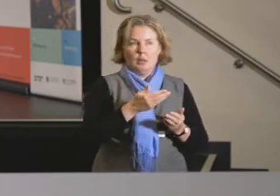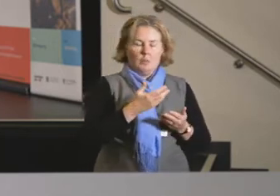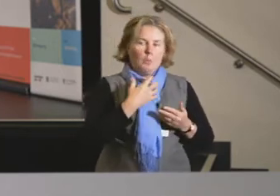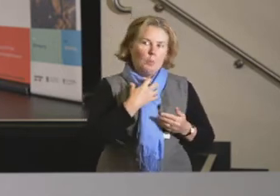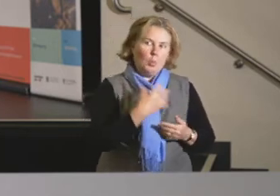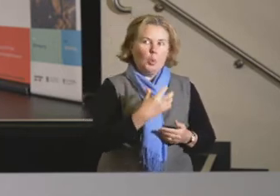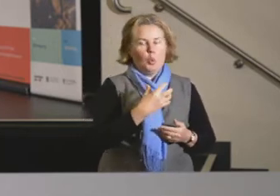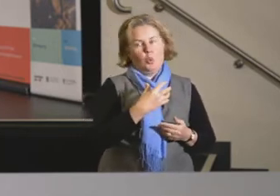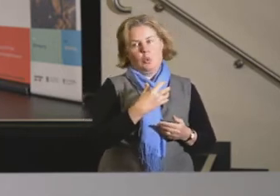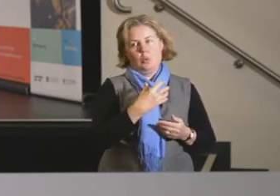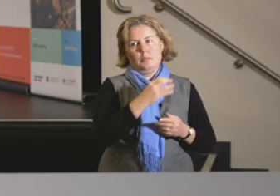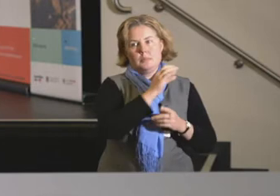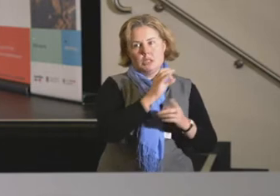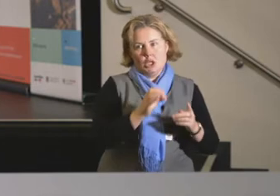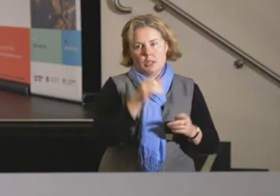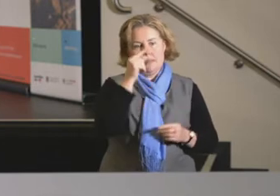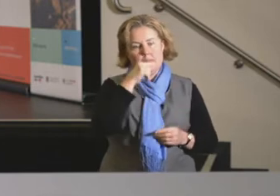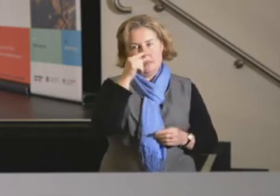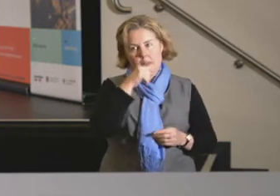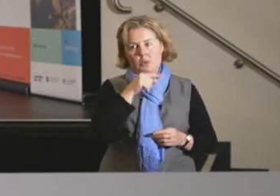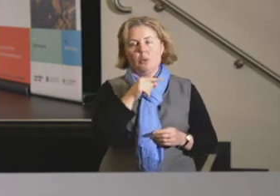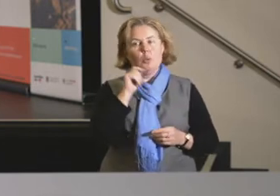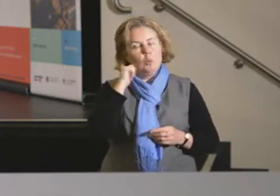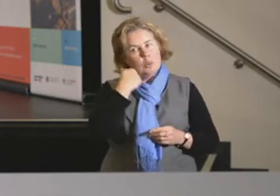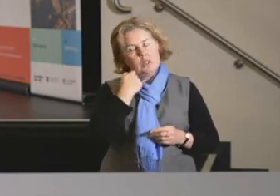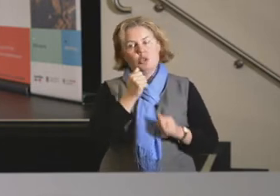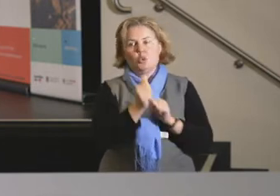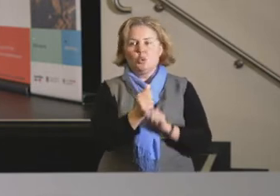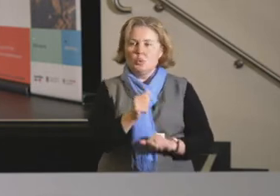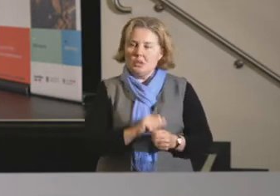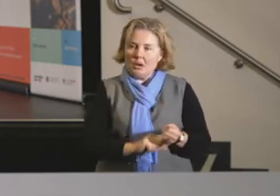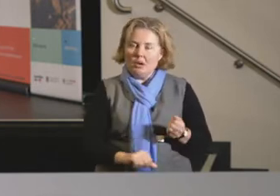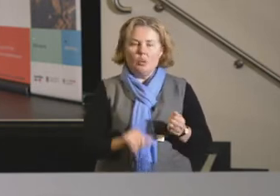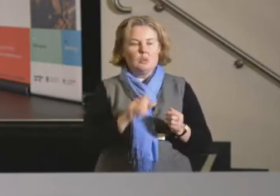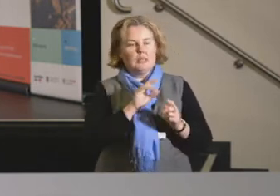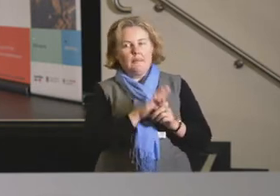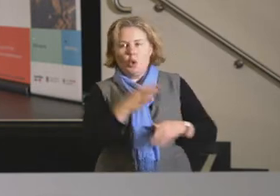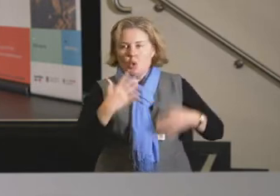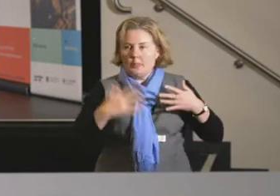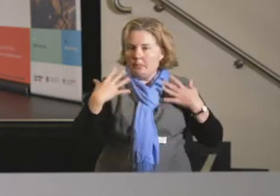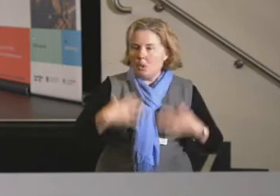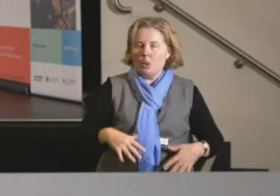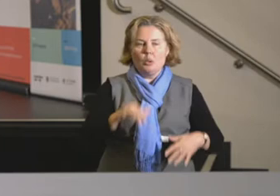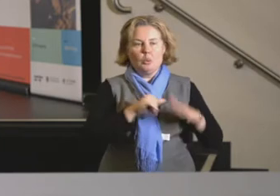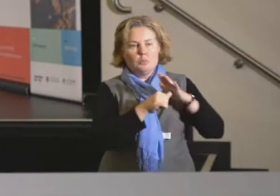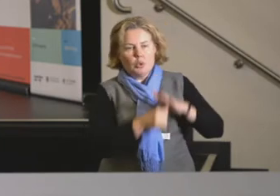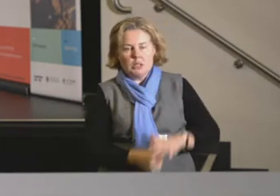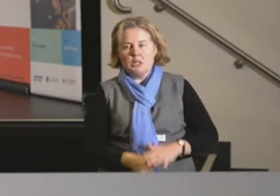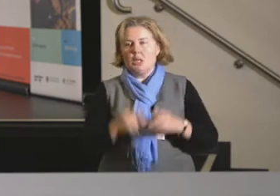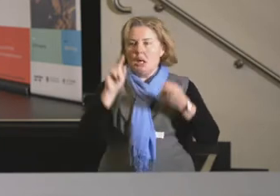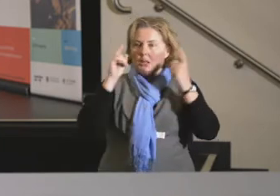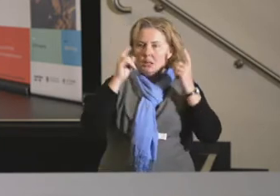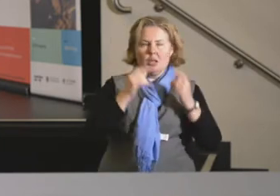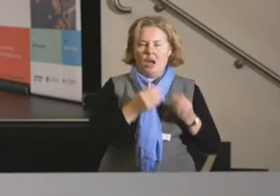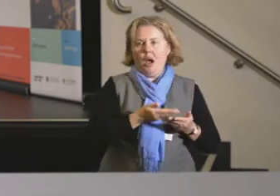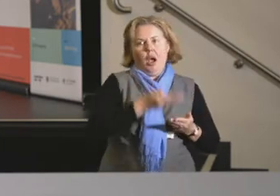suicide, 7 times more likely to self-harm, 11 times more likely to experience anxiety and depression than other sections of the population. So really great initiative,